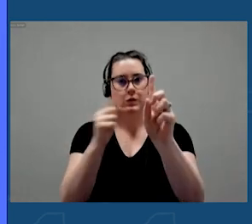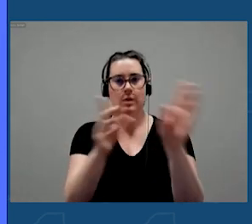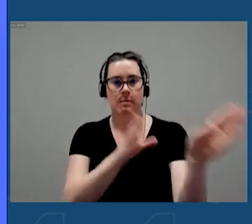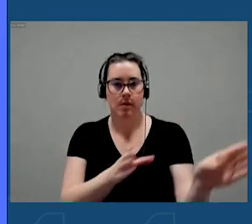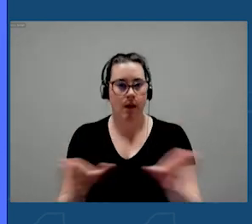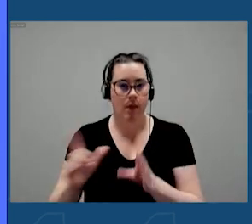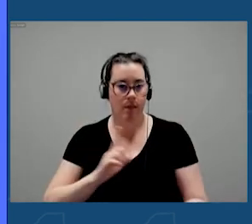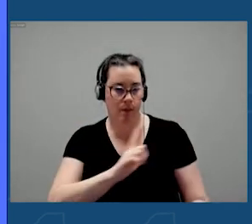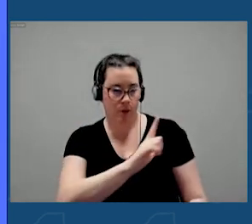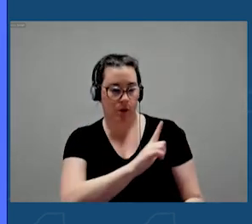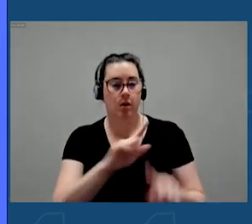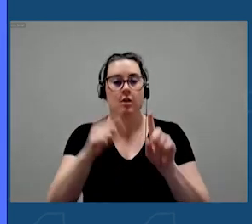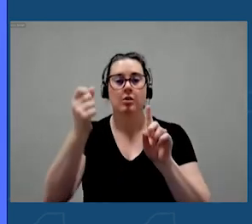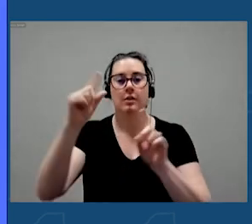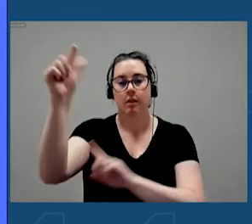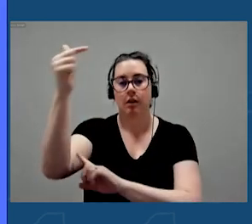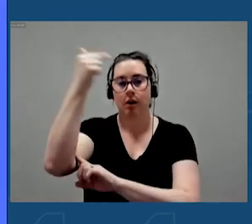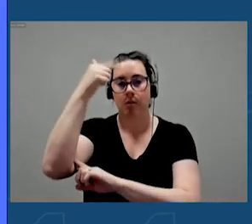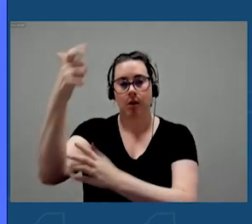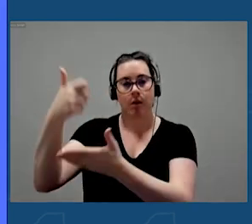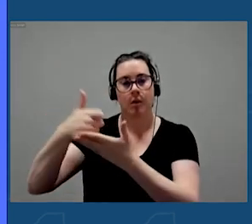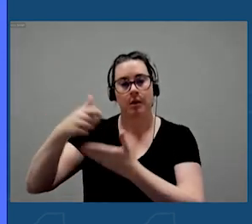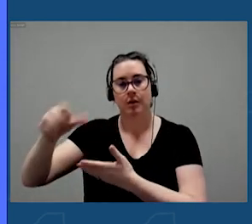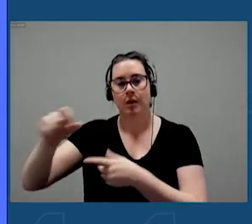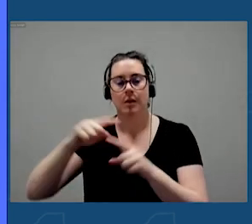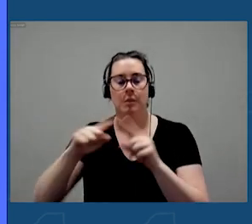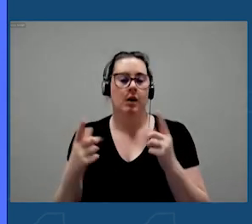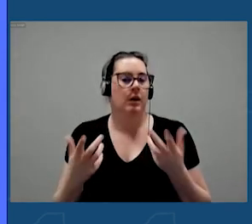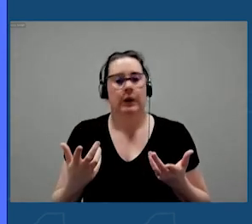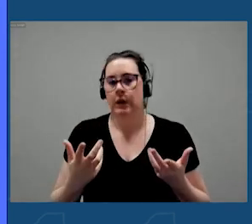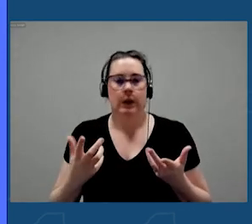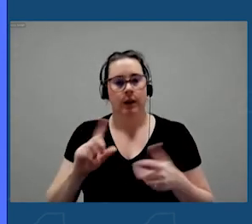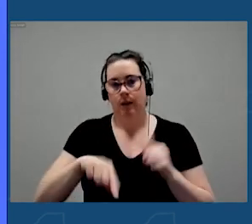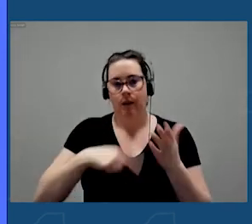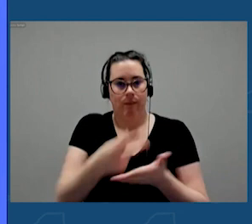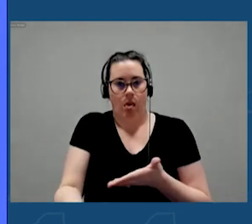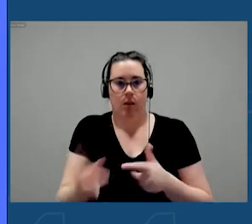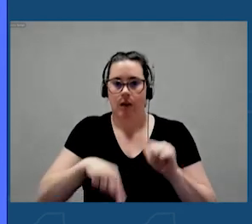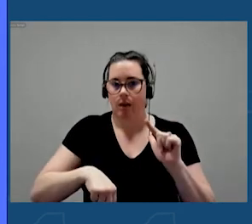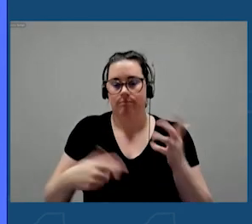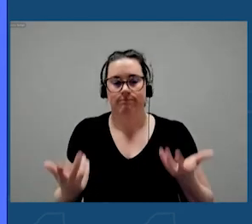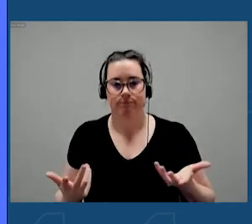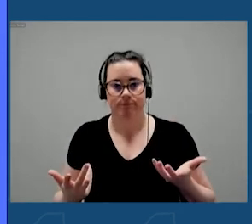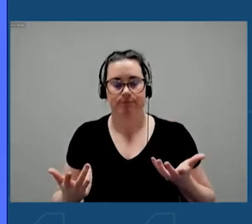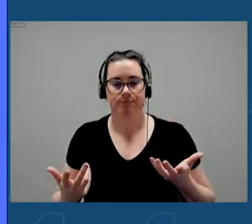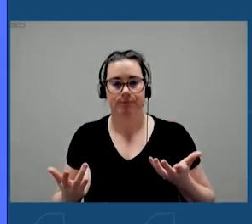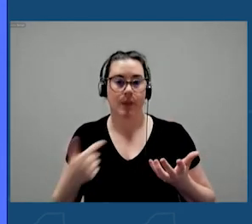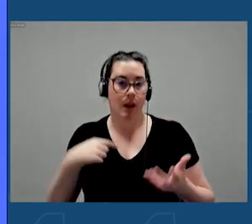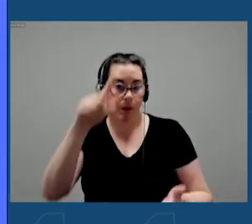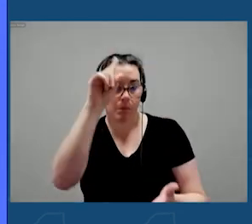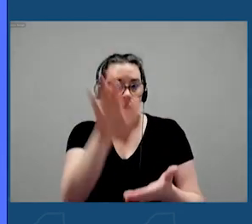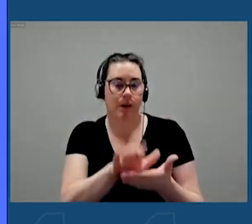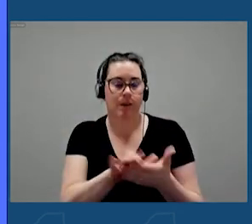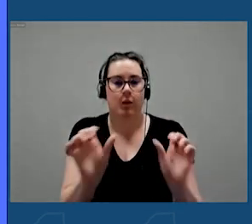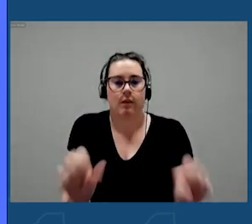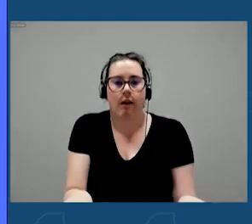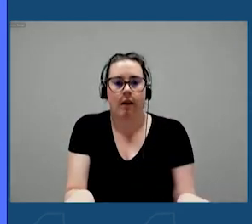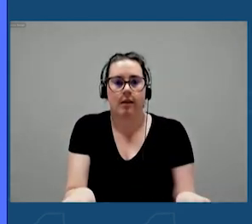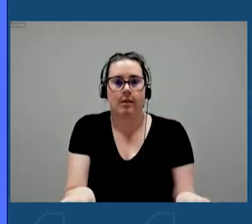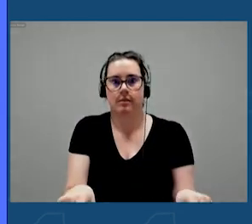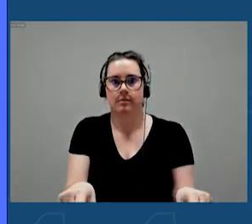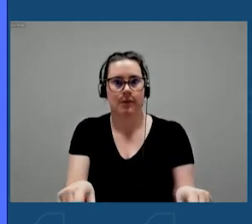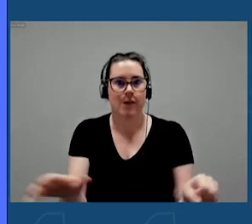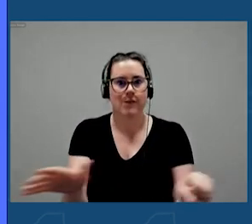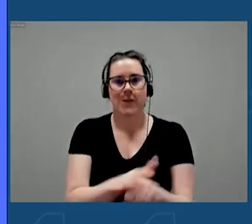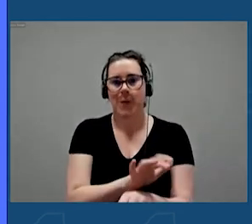helping us at many levels of that. But failure is not an option in that space. And I believe we can unleash the full potential